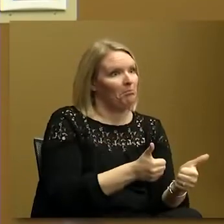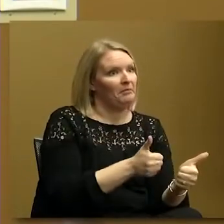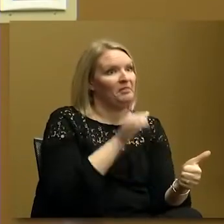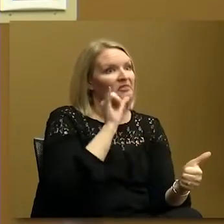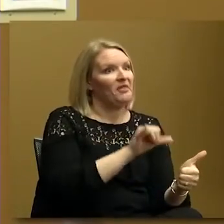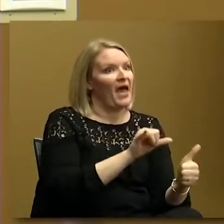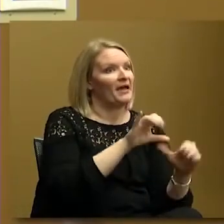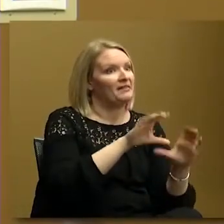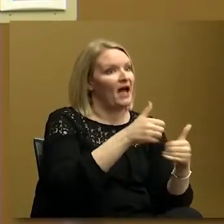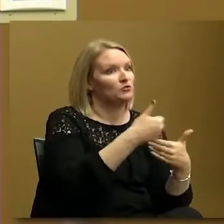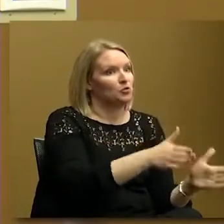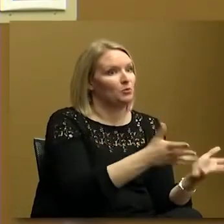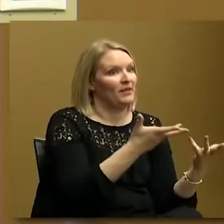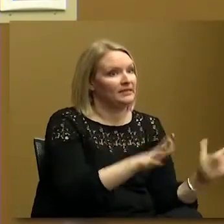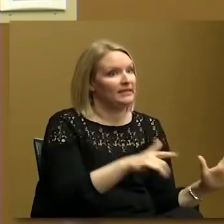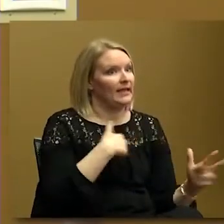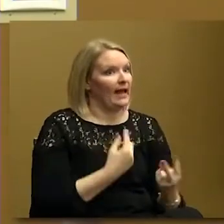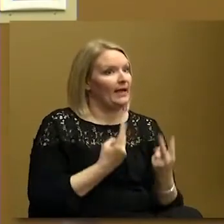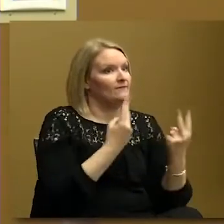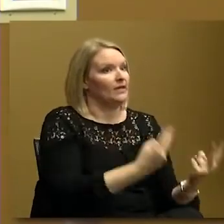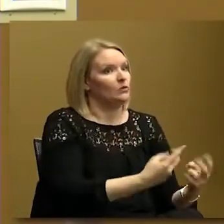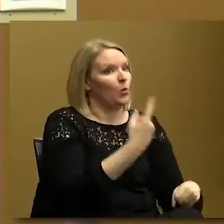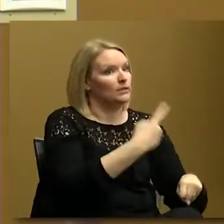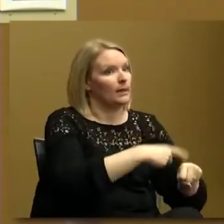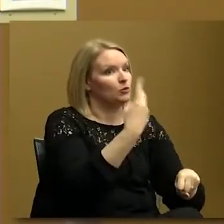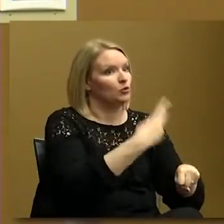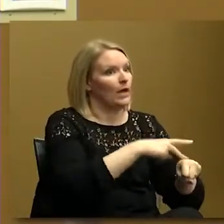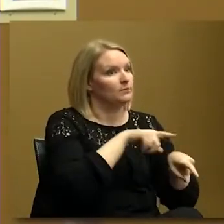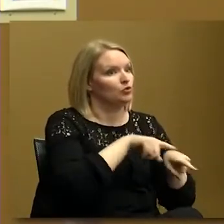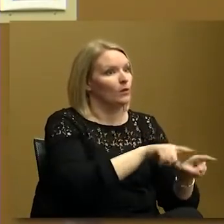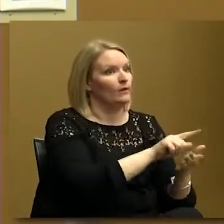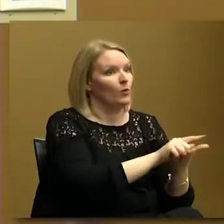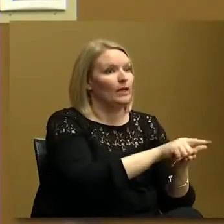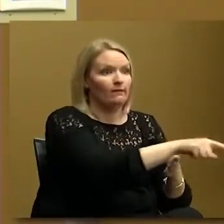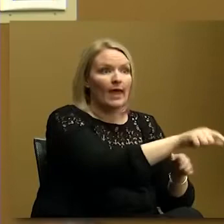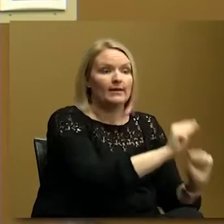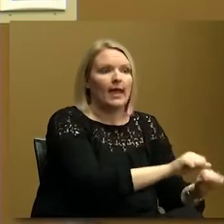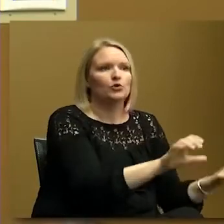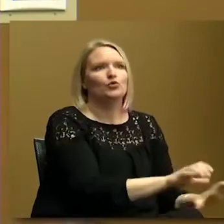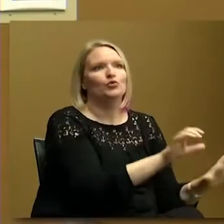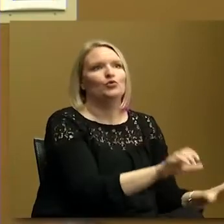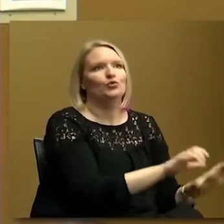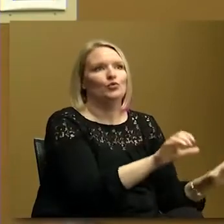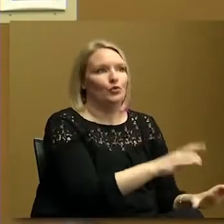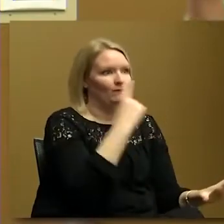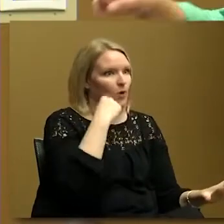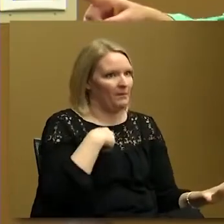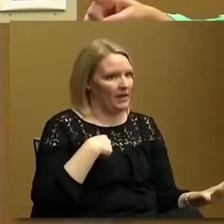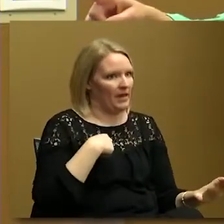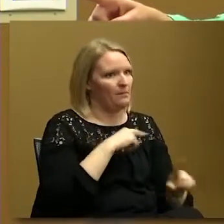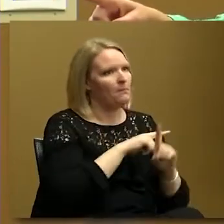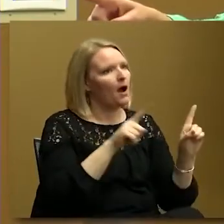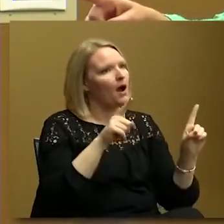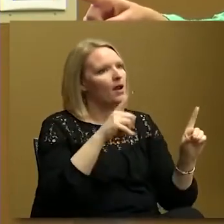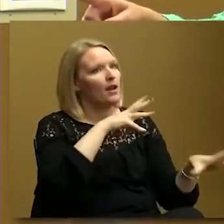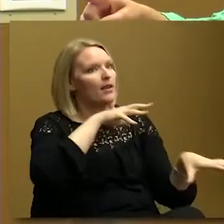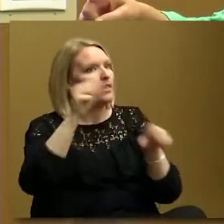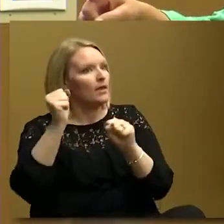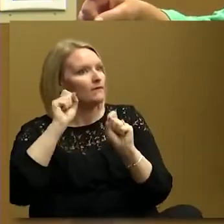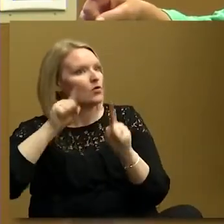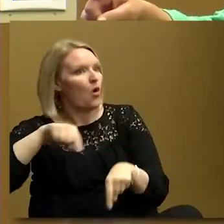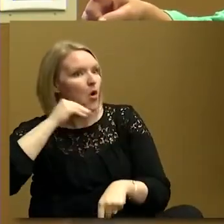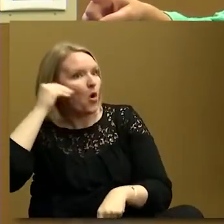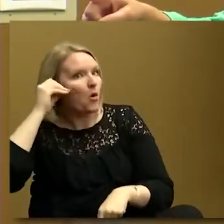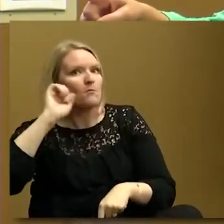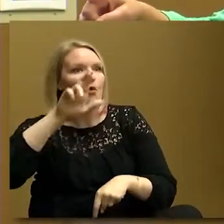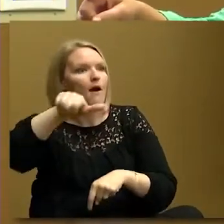that I've come to visit them once, twice a week, and they can do it for me, but as soon as they walk out that door and